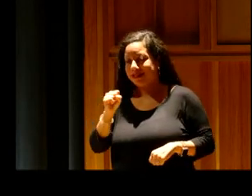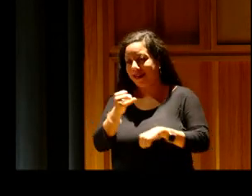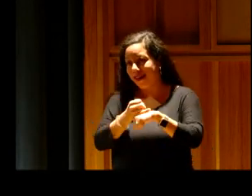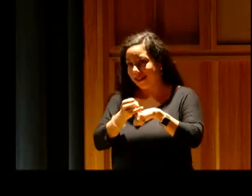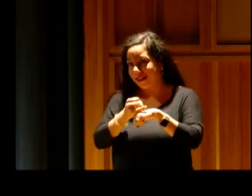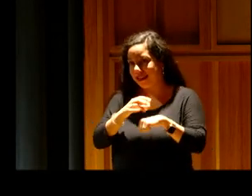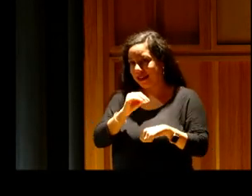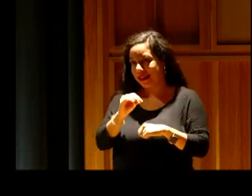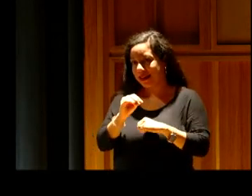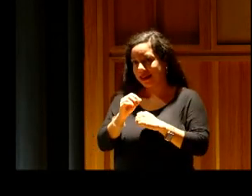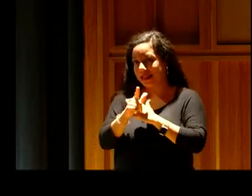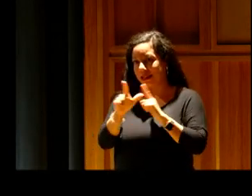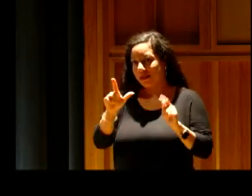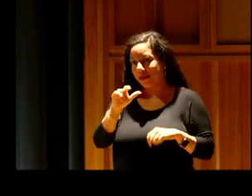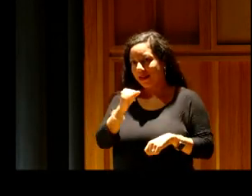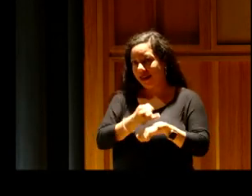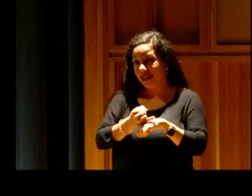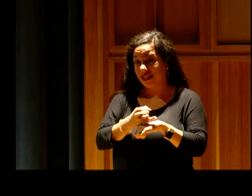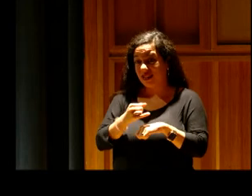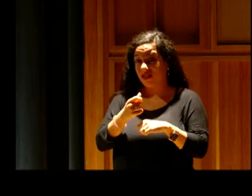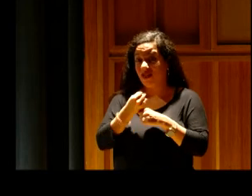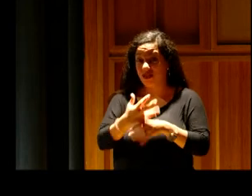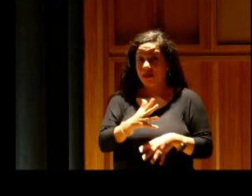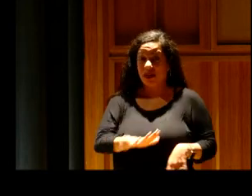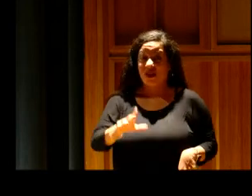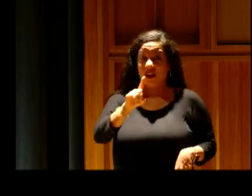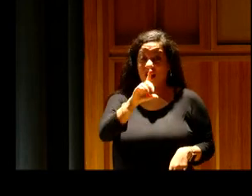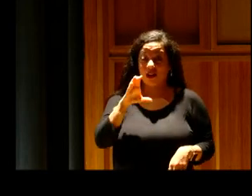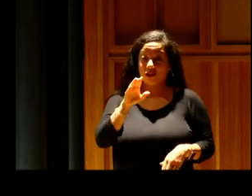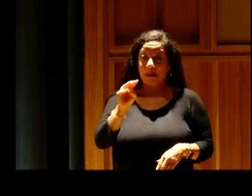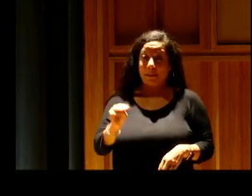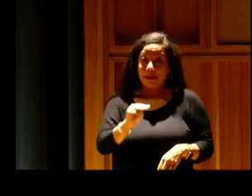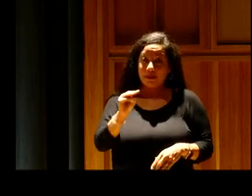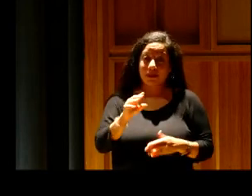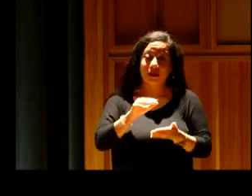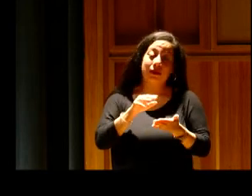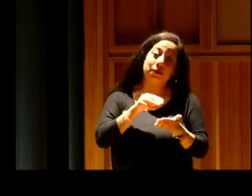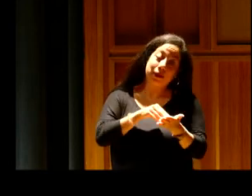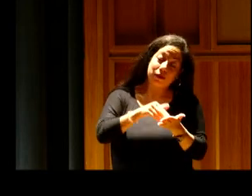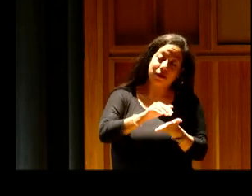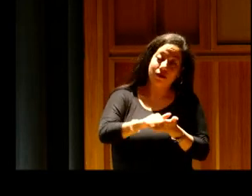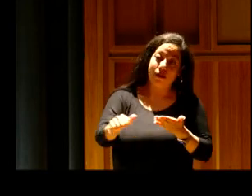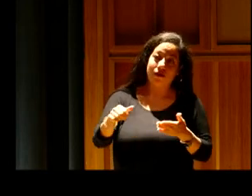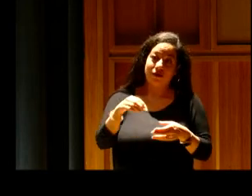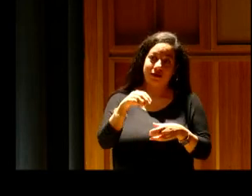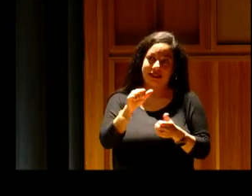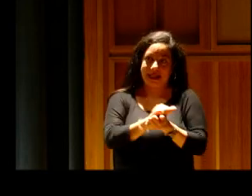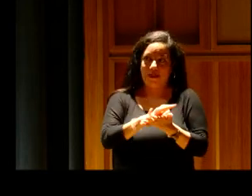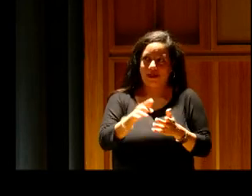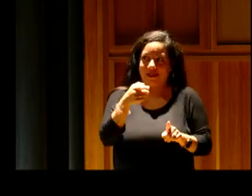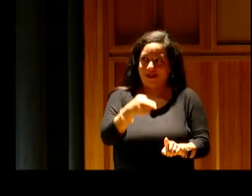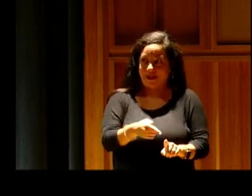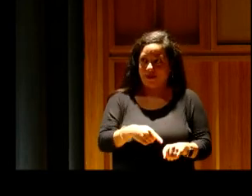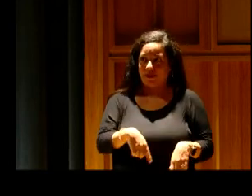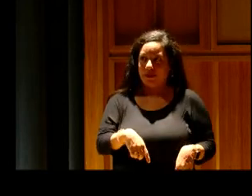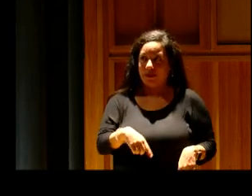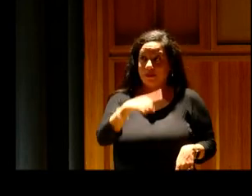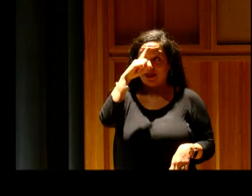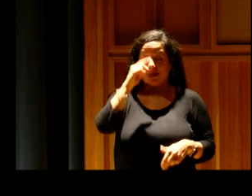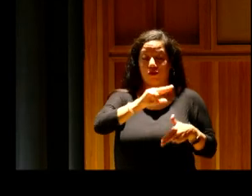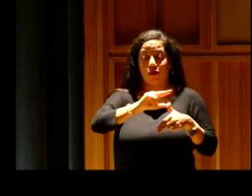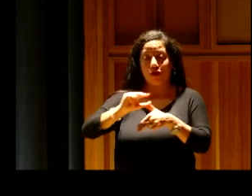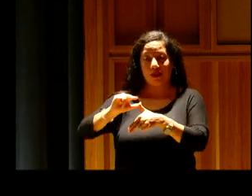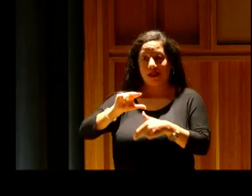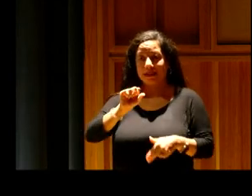Island, causing about $100 million in damage to that place. As a result of Hurricane